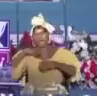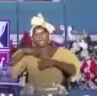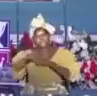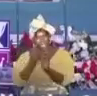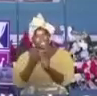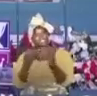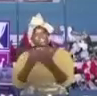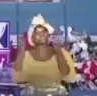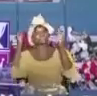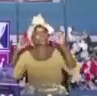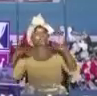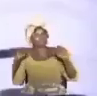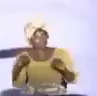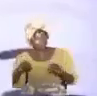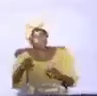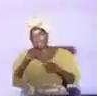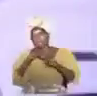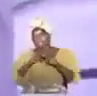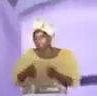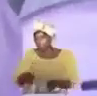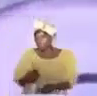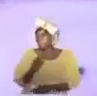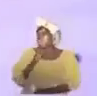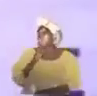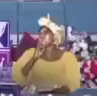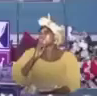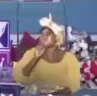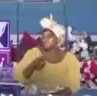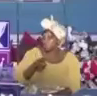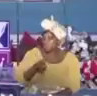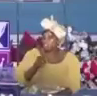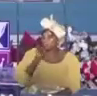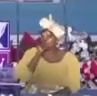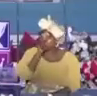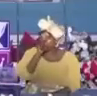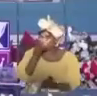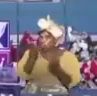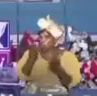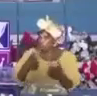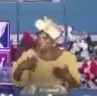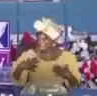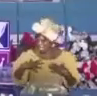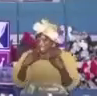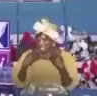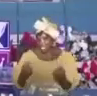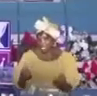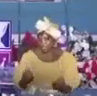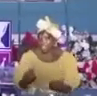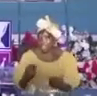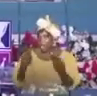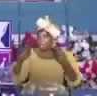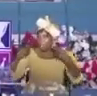but for every result you desire in the kingdom, healing, breakthrough, prosperity, there